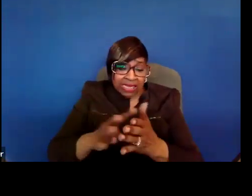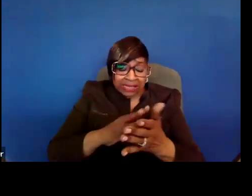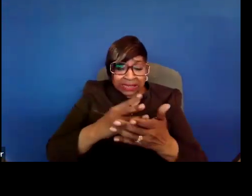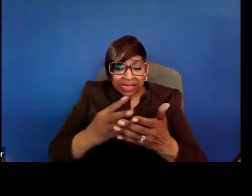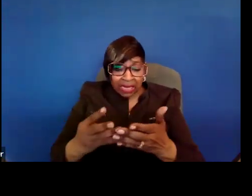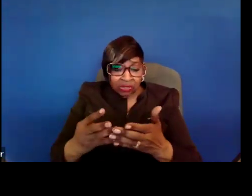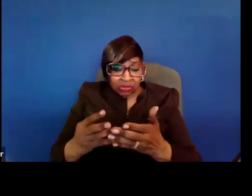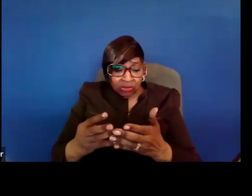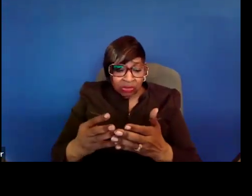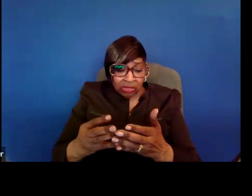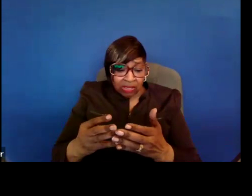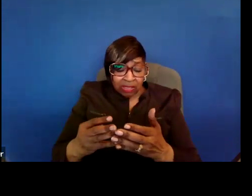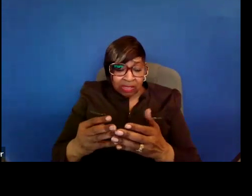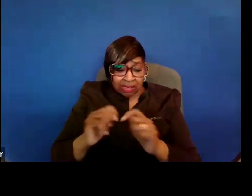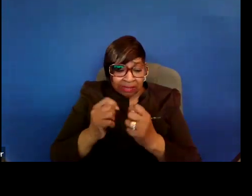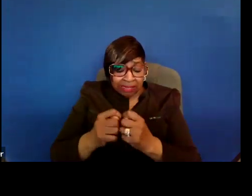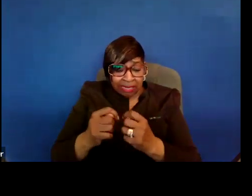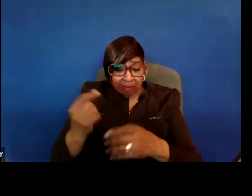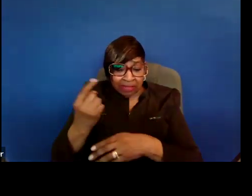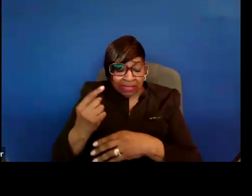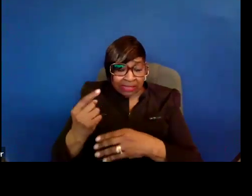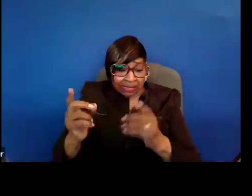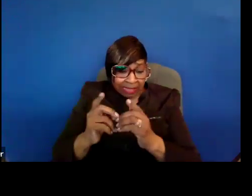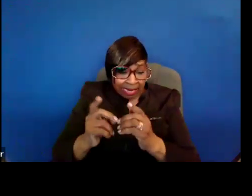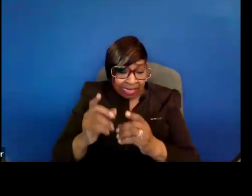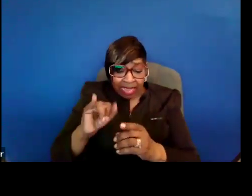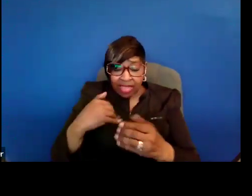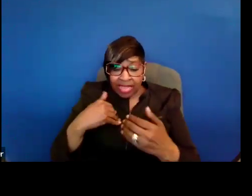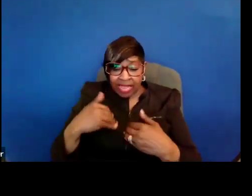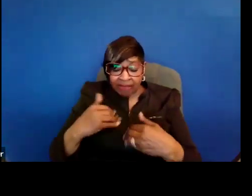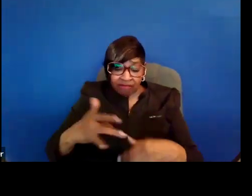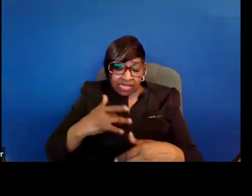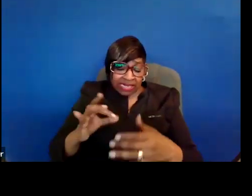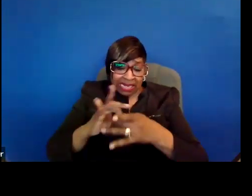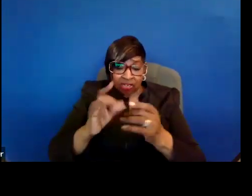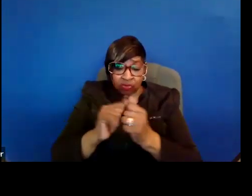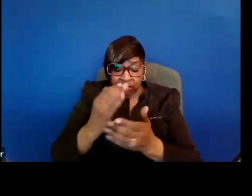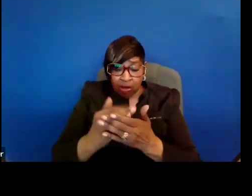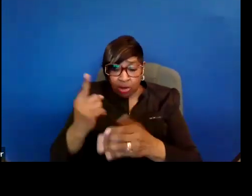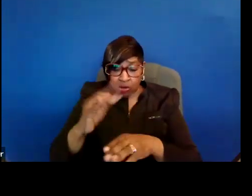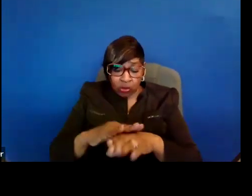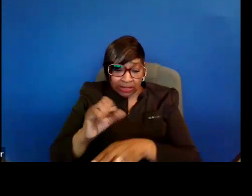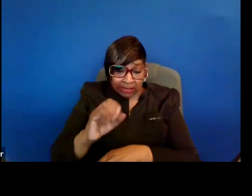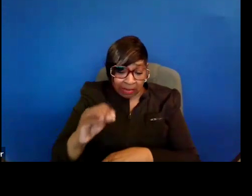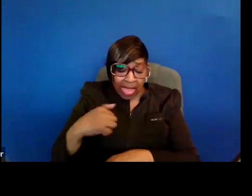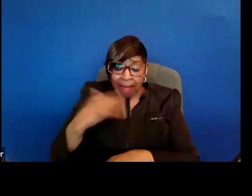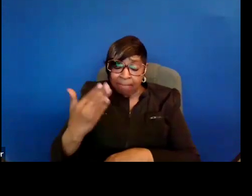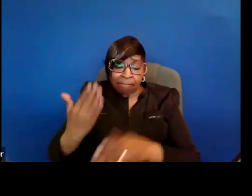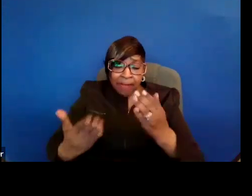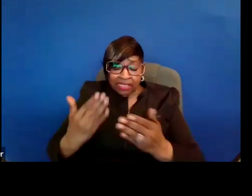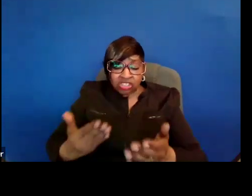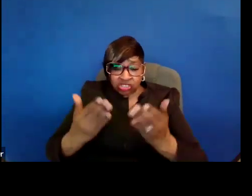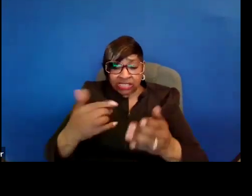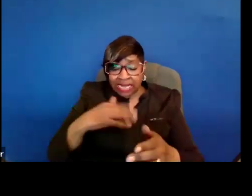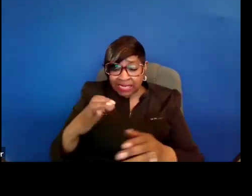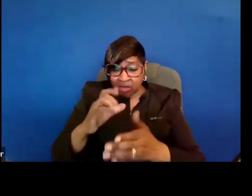tea dates. If I have a connection with or feel connection with someone on social media, I might suggest, hey, I dig what you're up to. I'd